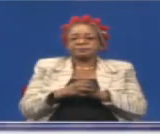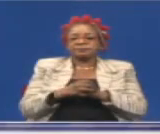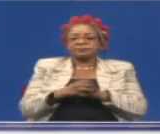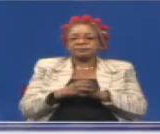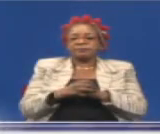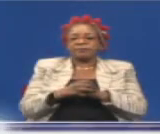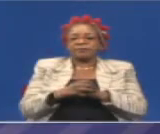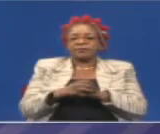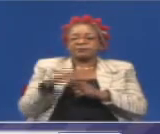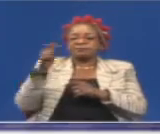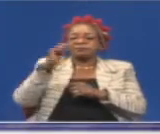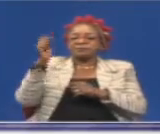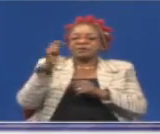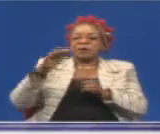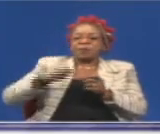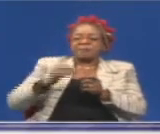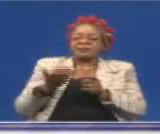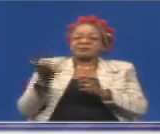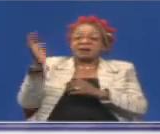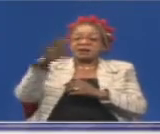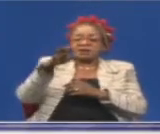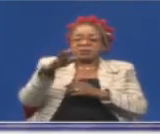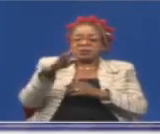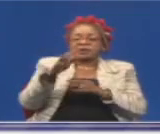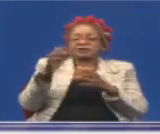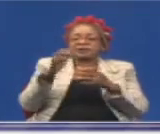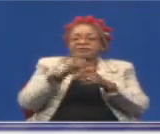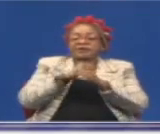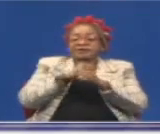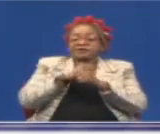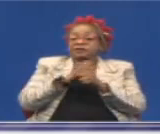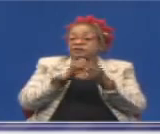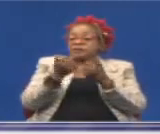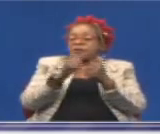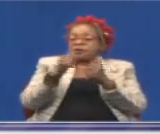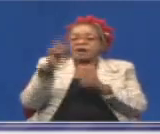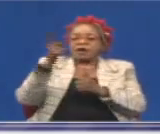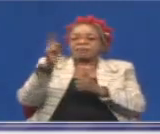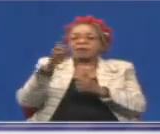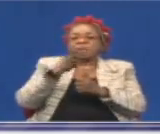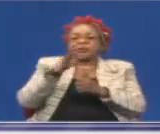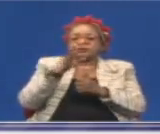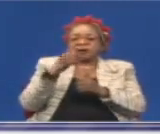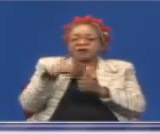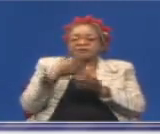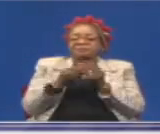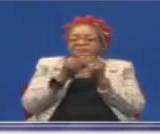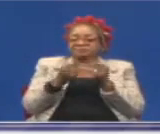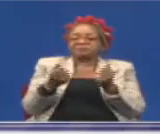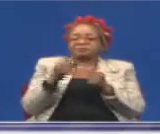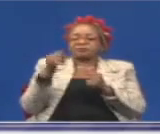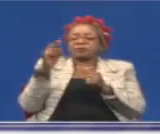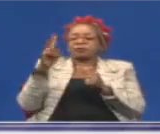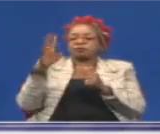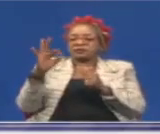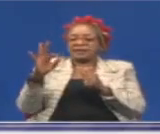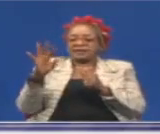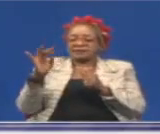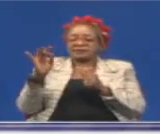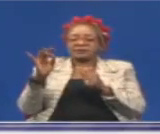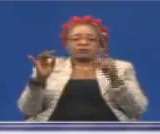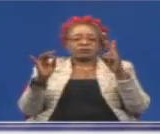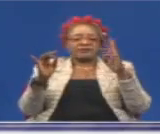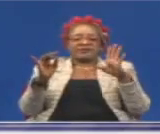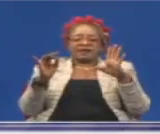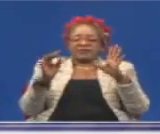And the Kenya Women's Handball League defending champion Nairobi Water beat Ulinzi Sharks 28-25 at the Nyayo